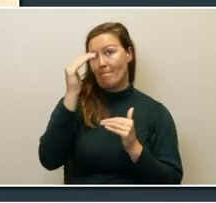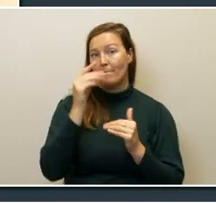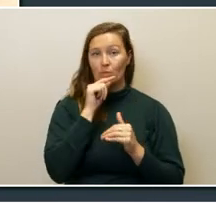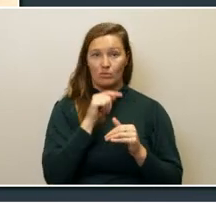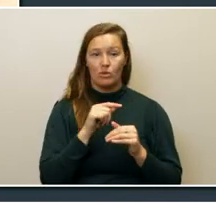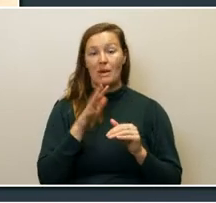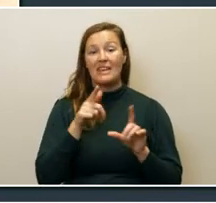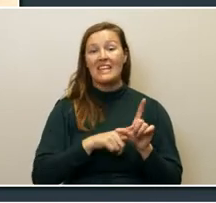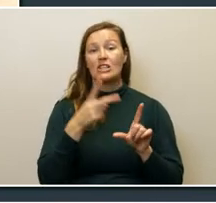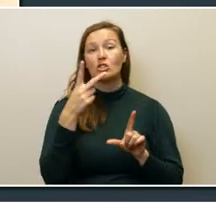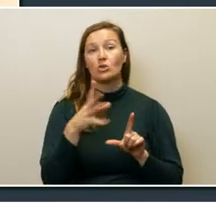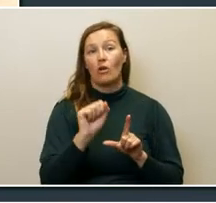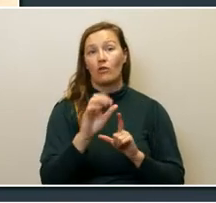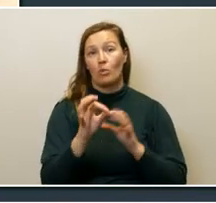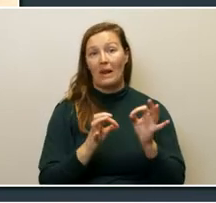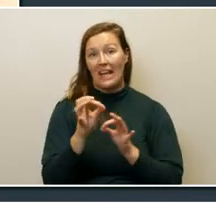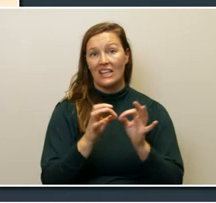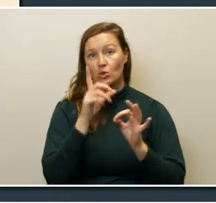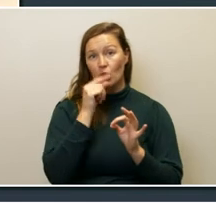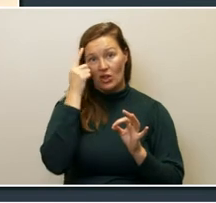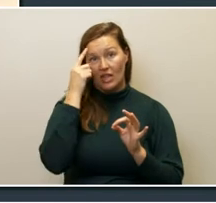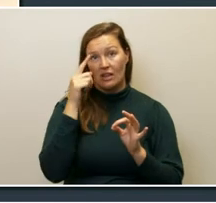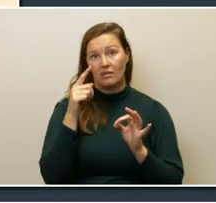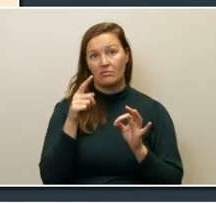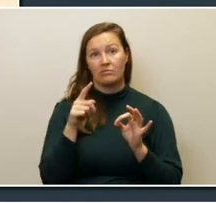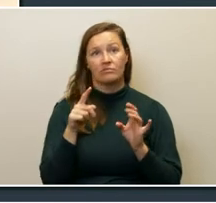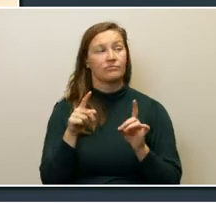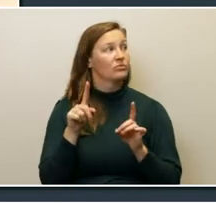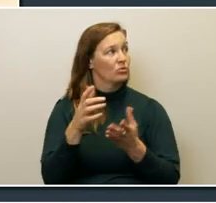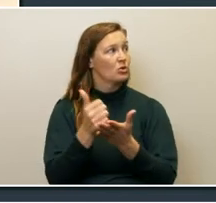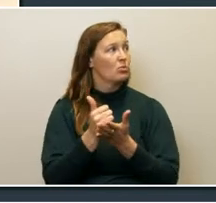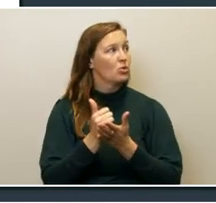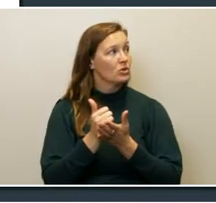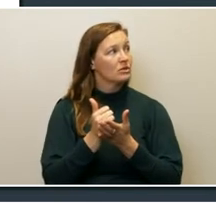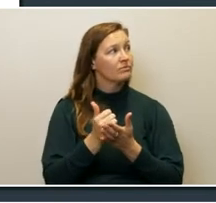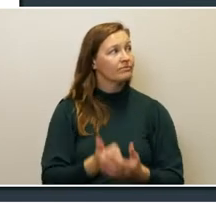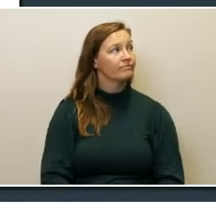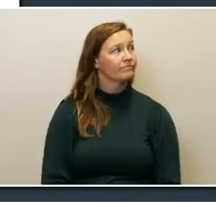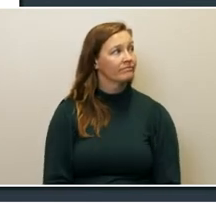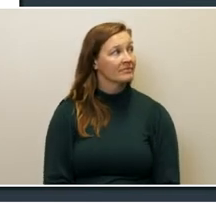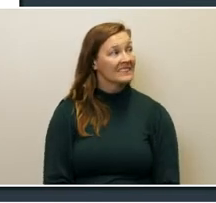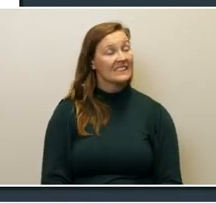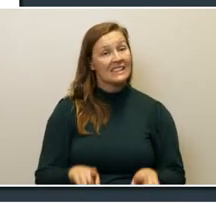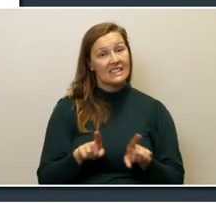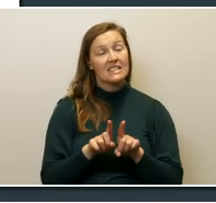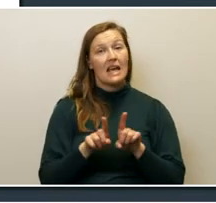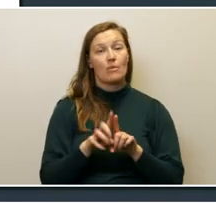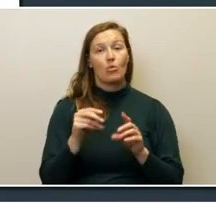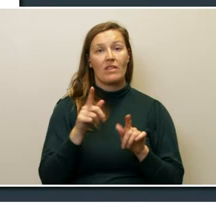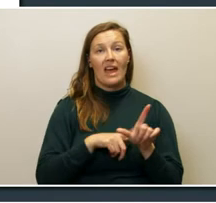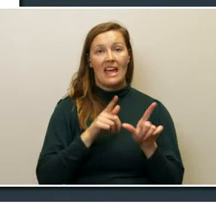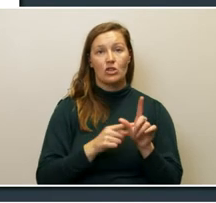And maybe in year 2 of your plan, you consider putting something in there to support us. Similarly so with your